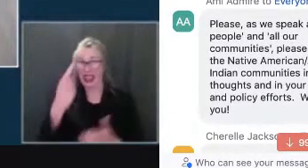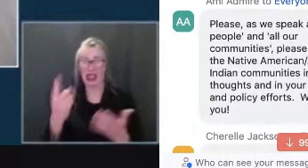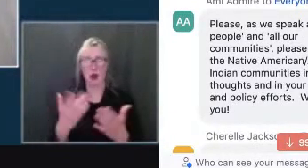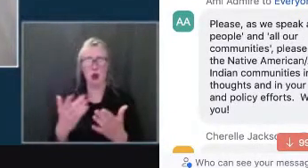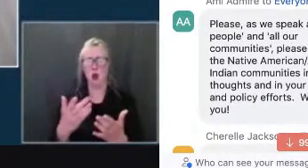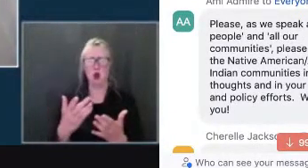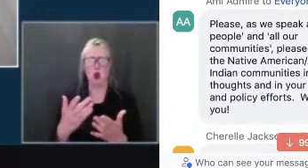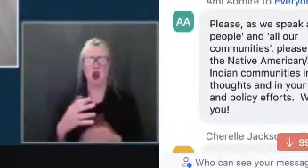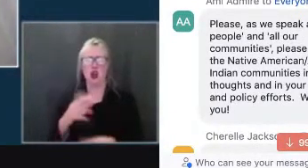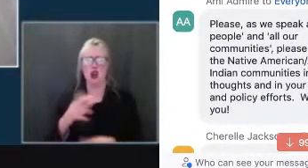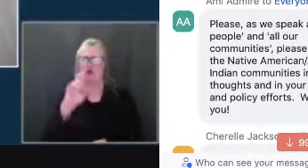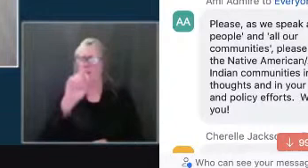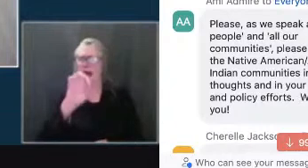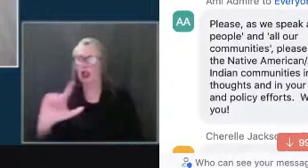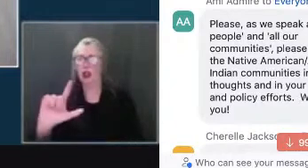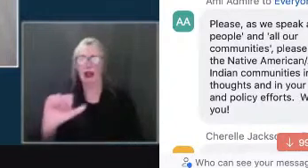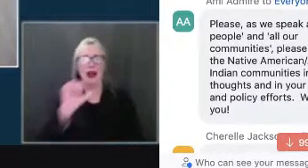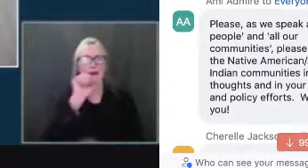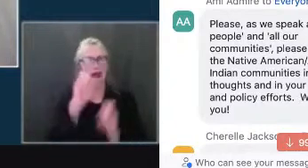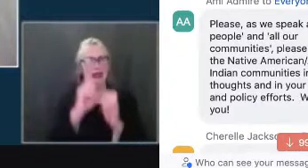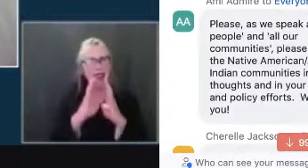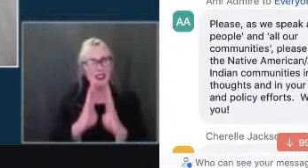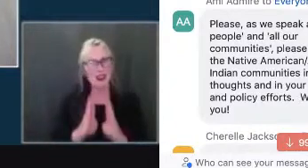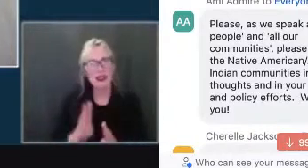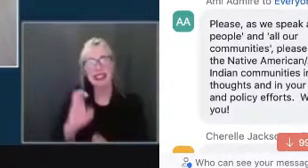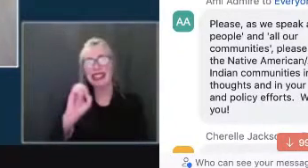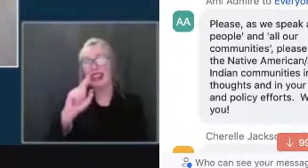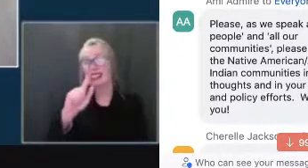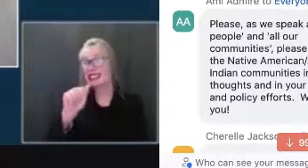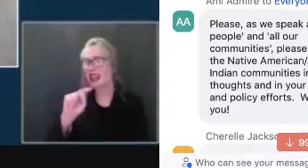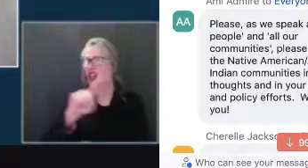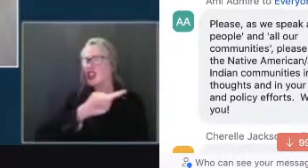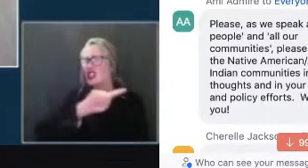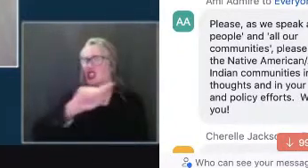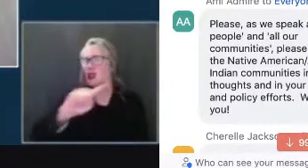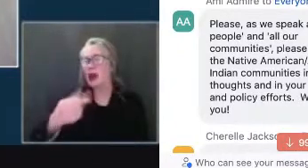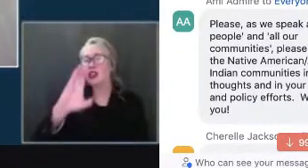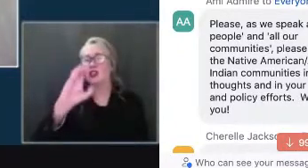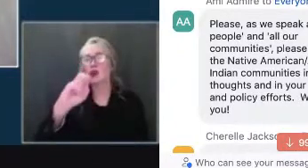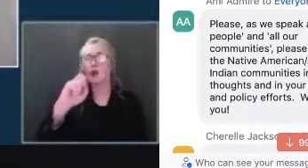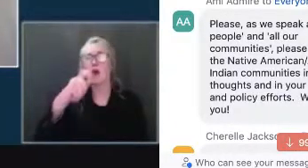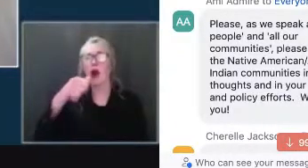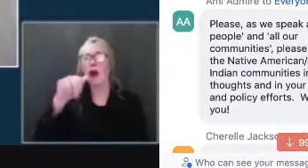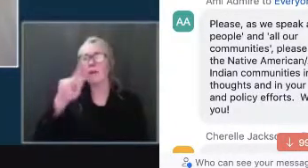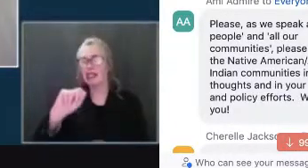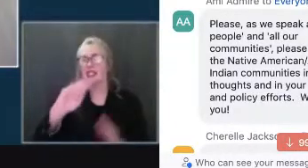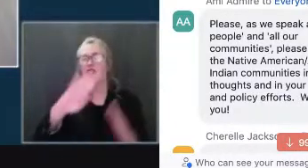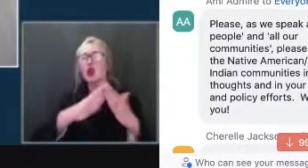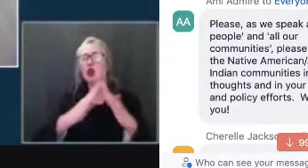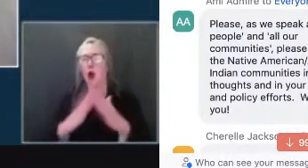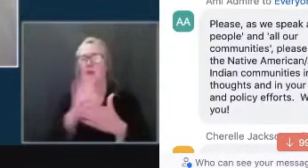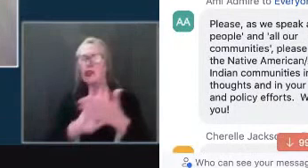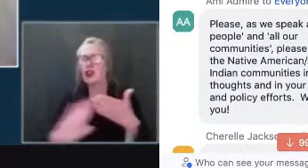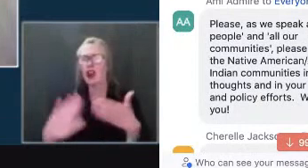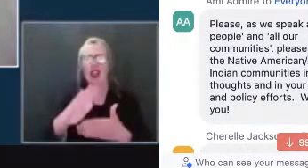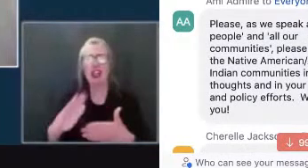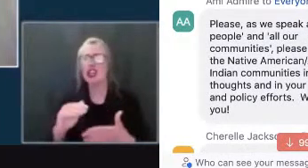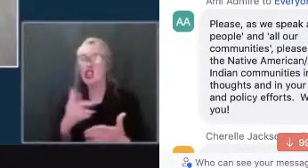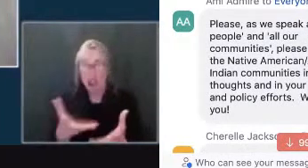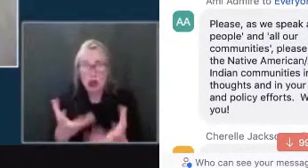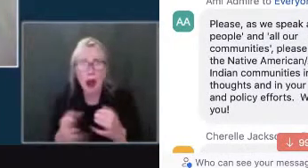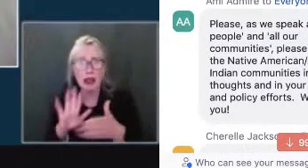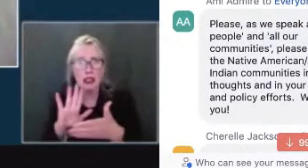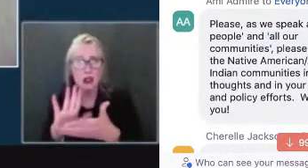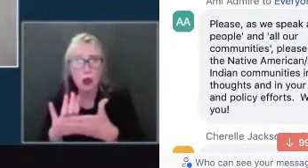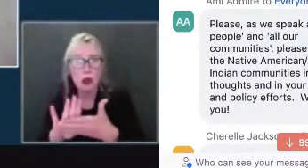like Seiu, who I met at Compton Community College, who shared with me that the issue wasn't that she didn't want to go to school, but the issue was that she